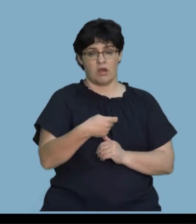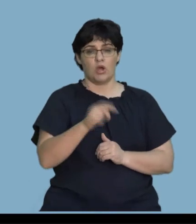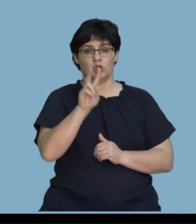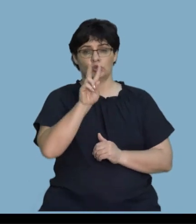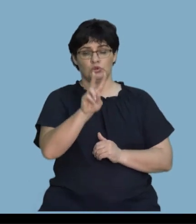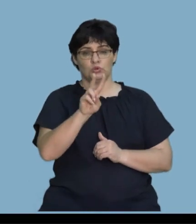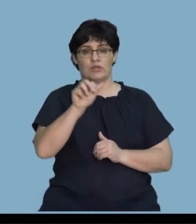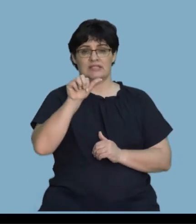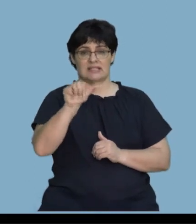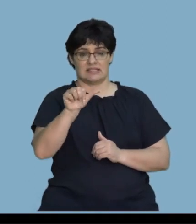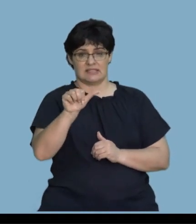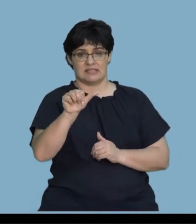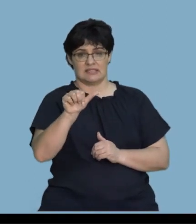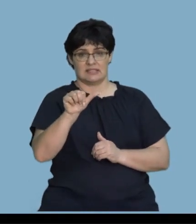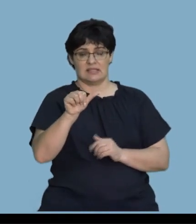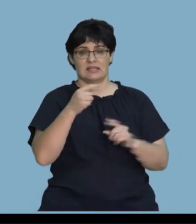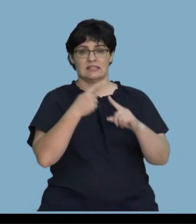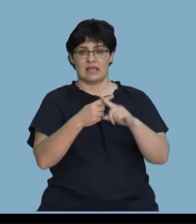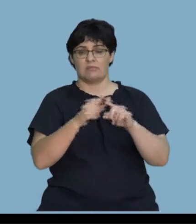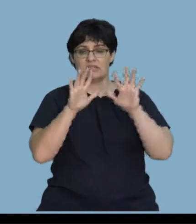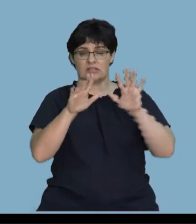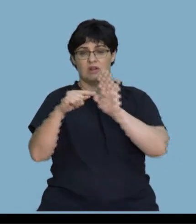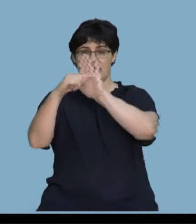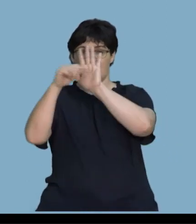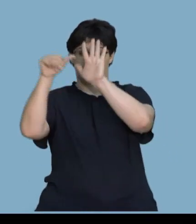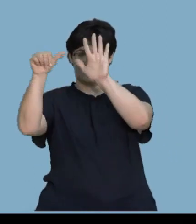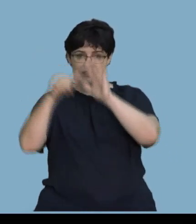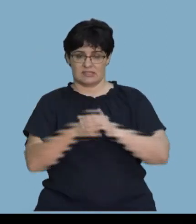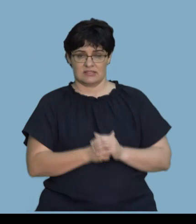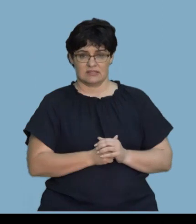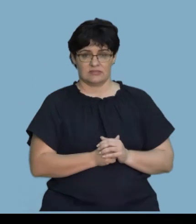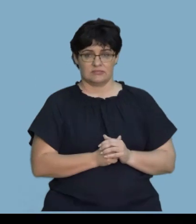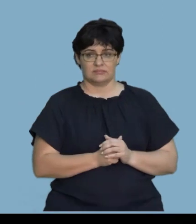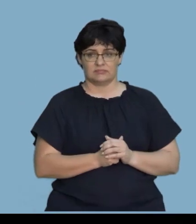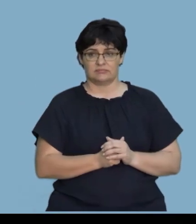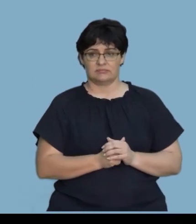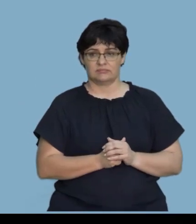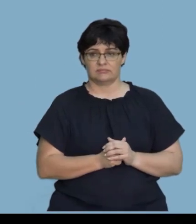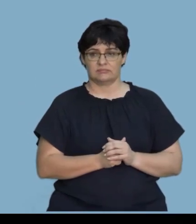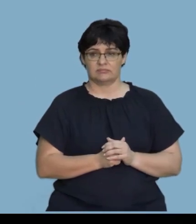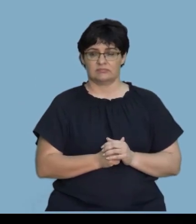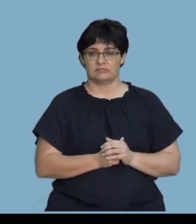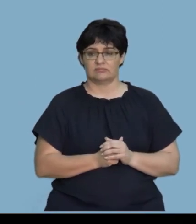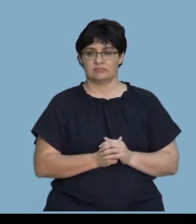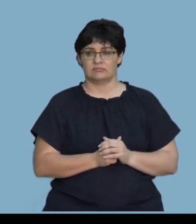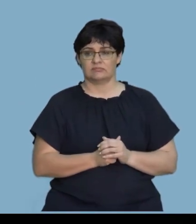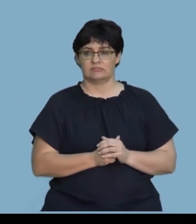2,26 times 10 exponent negative 6. Okay, so it's 2,26, right? Okay, so this